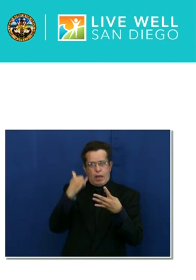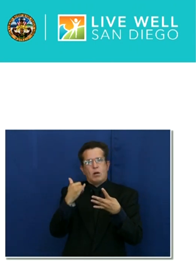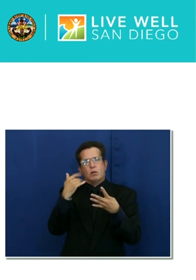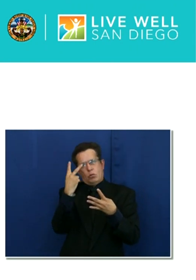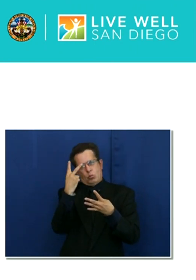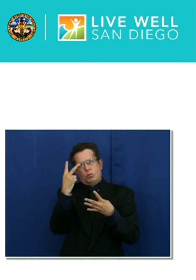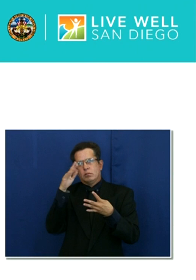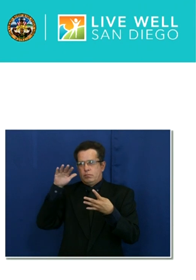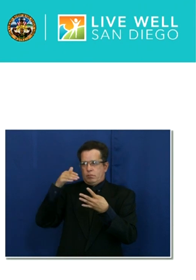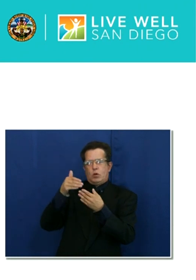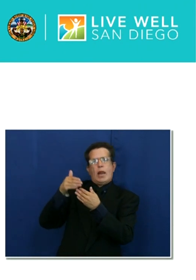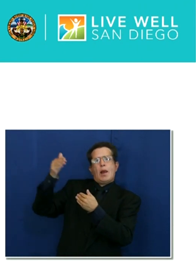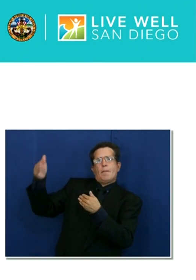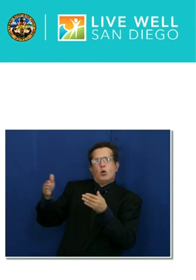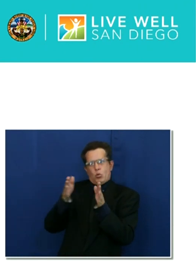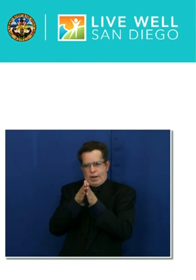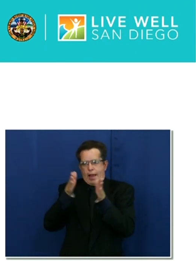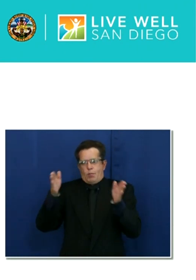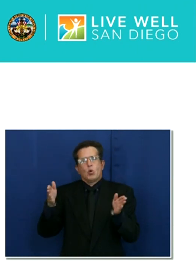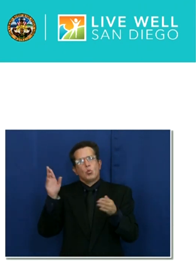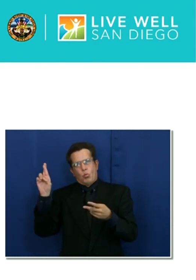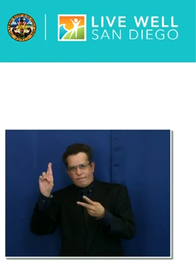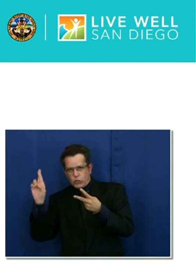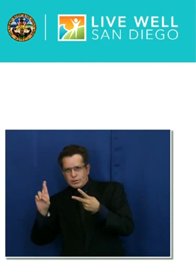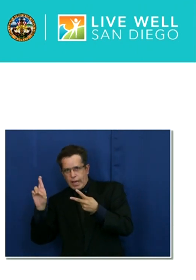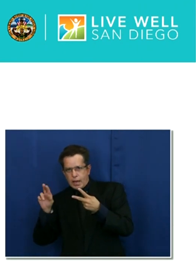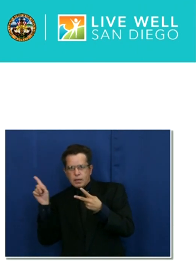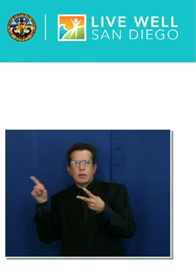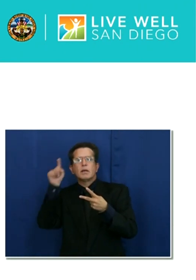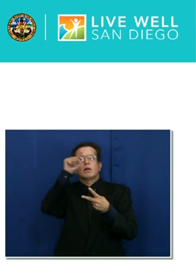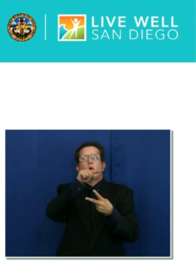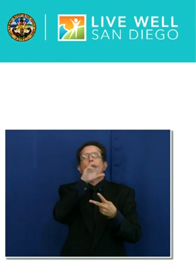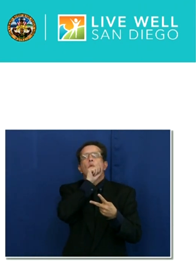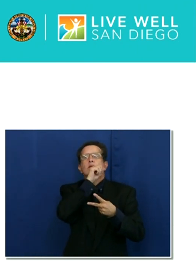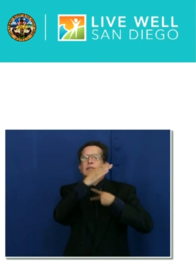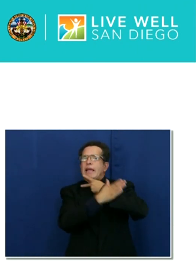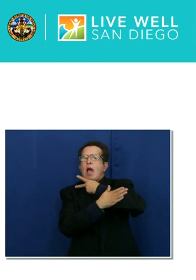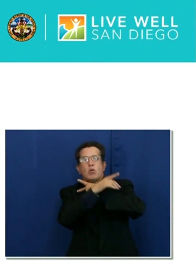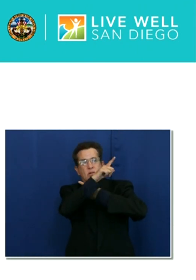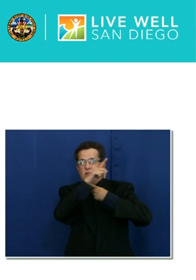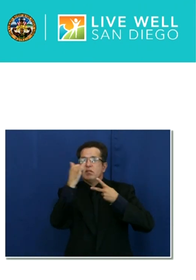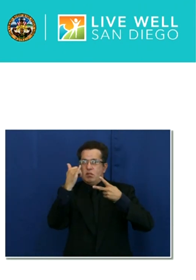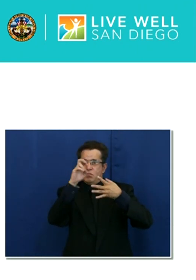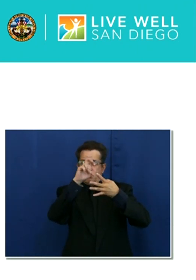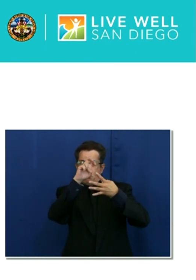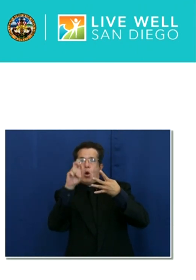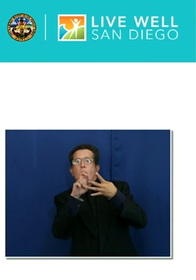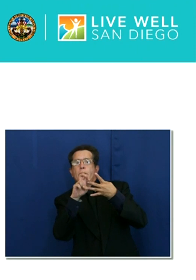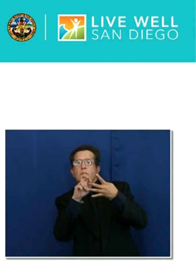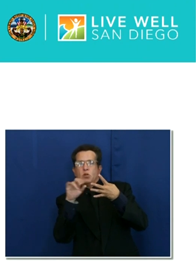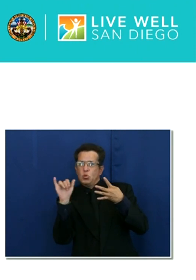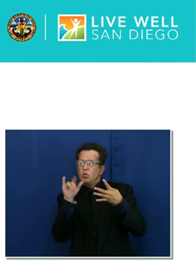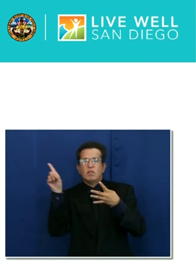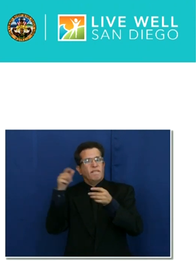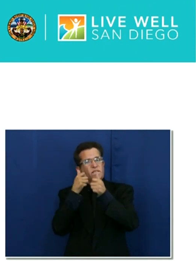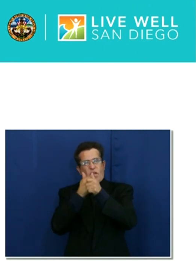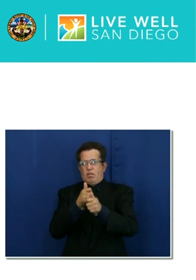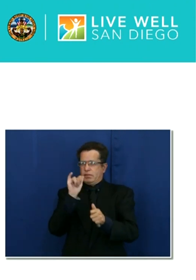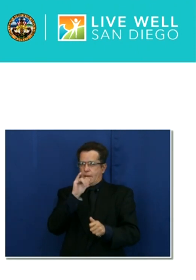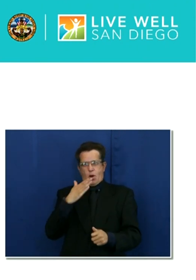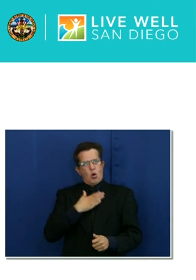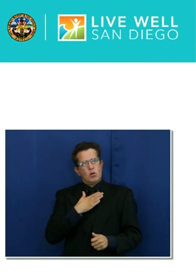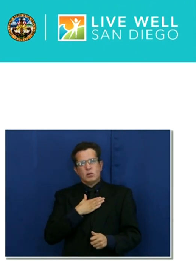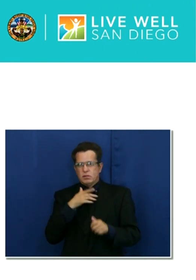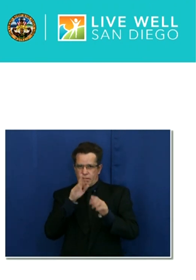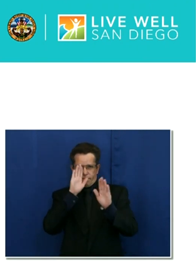around us that border us, Riverside and Orange County. They are doing the same things that we are doing here locally, focusing